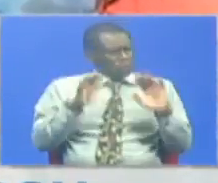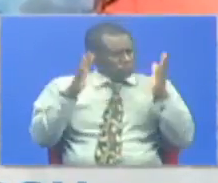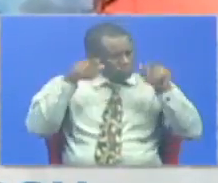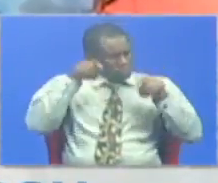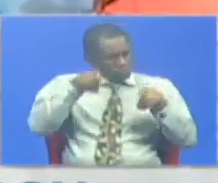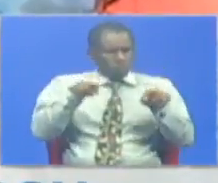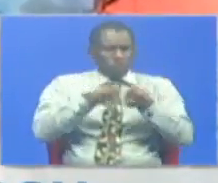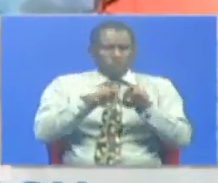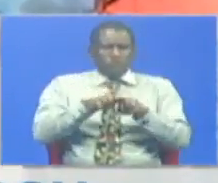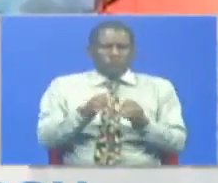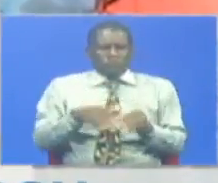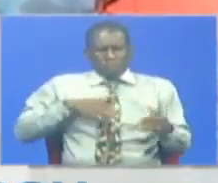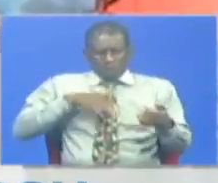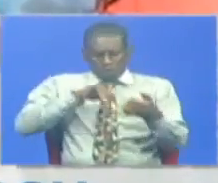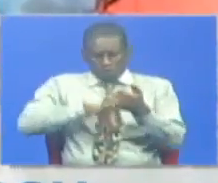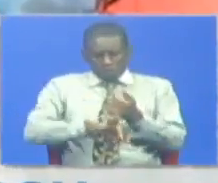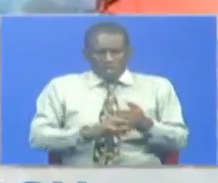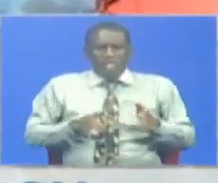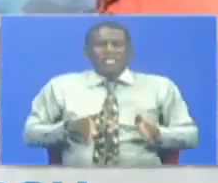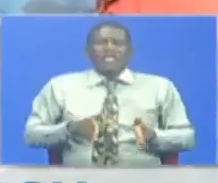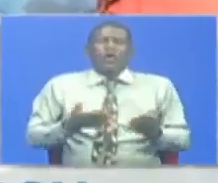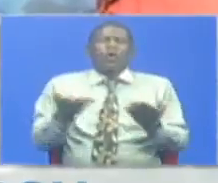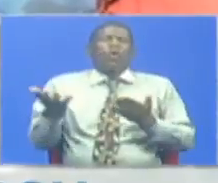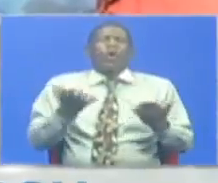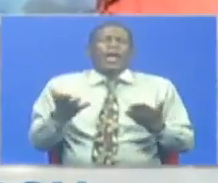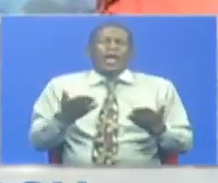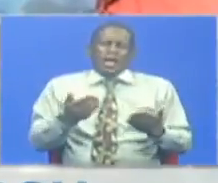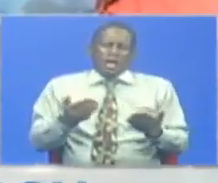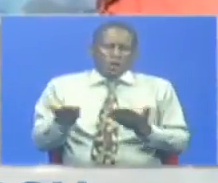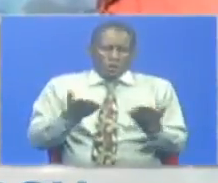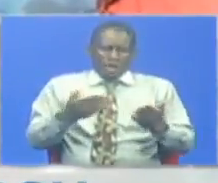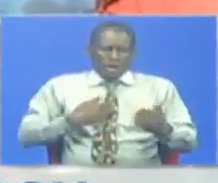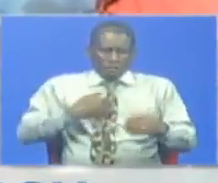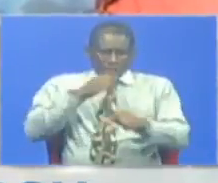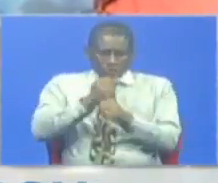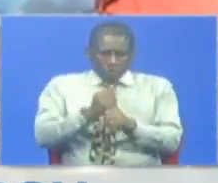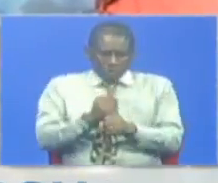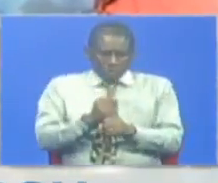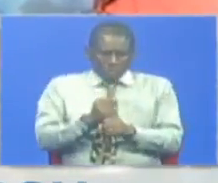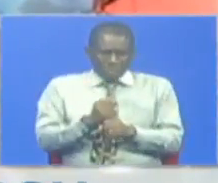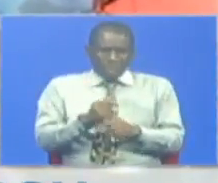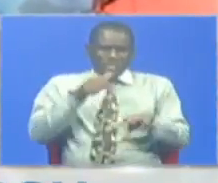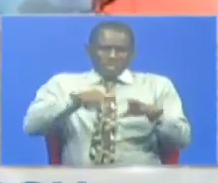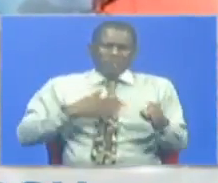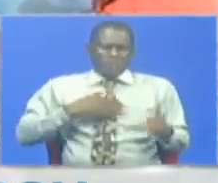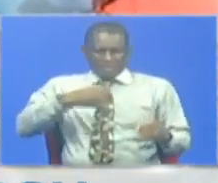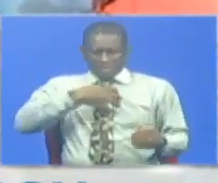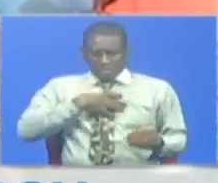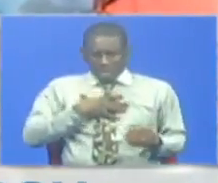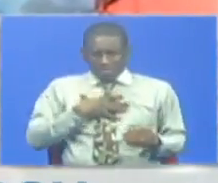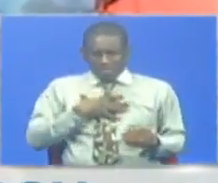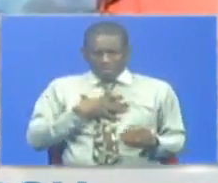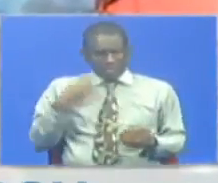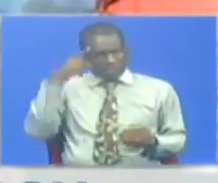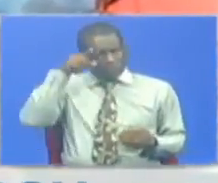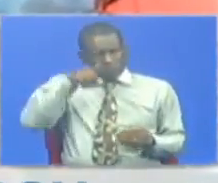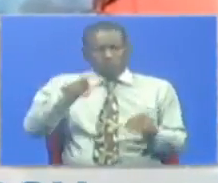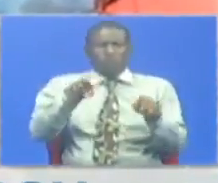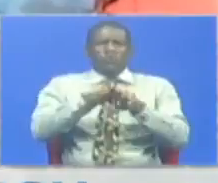you too. The way I see it is this retirement is for you